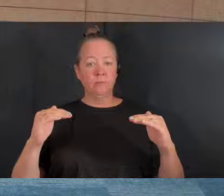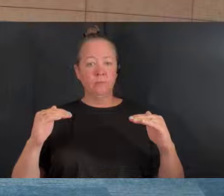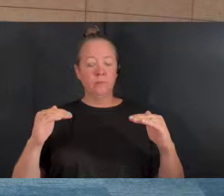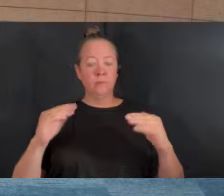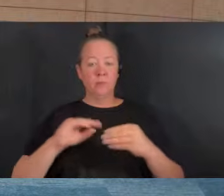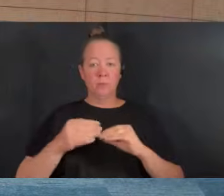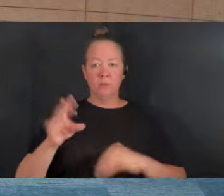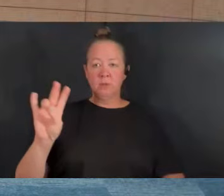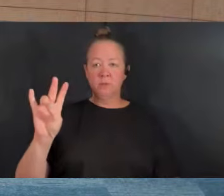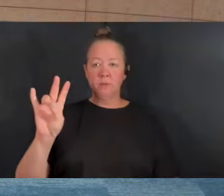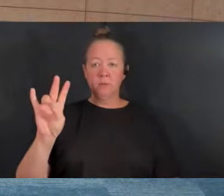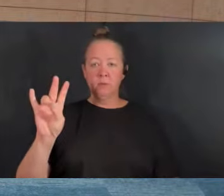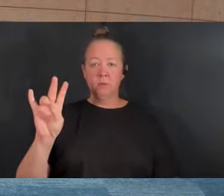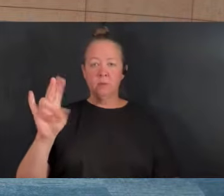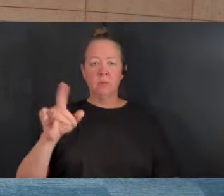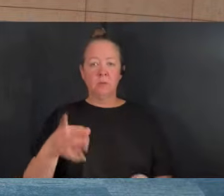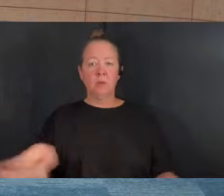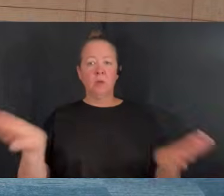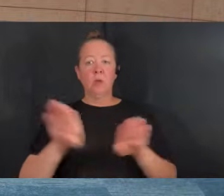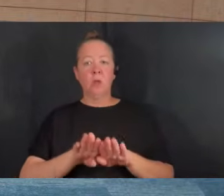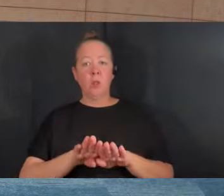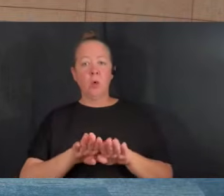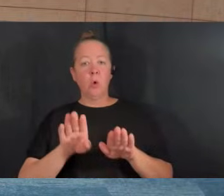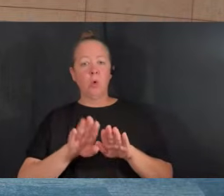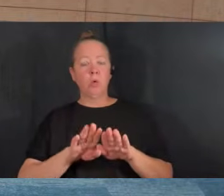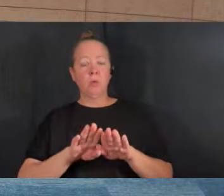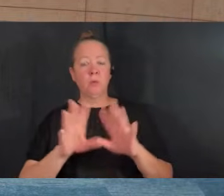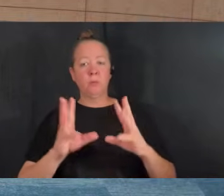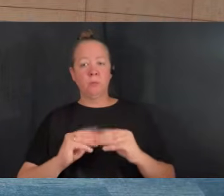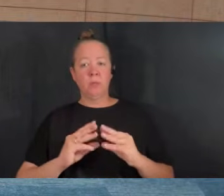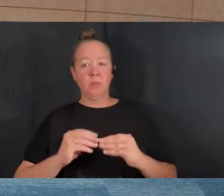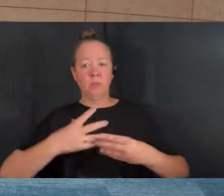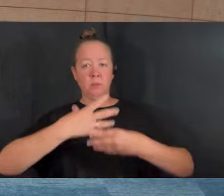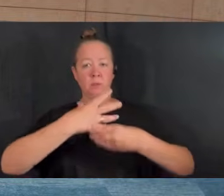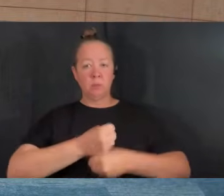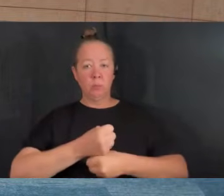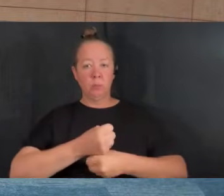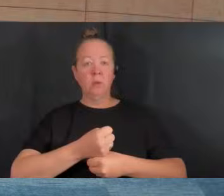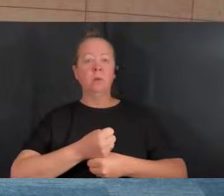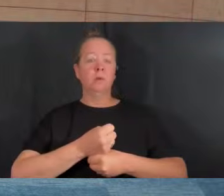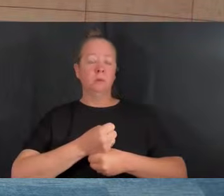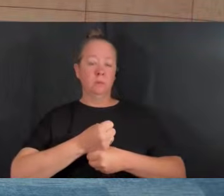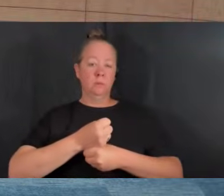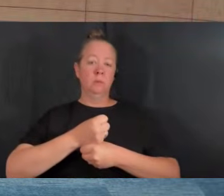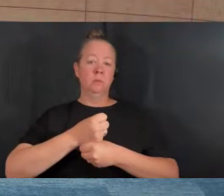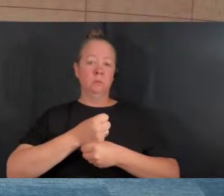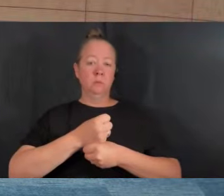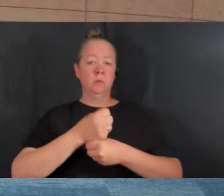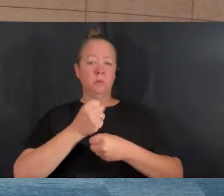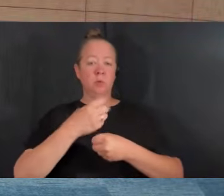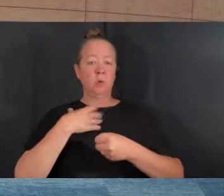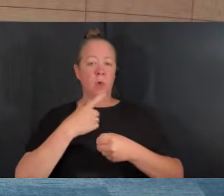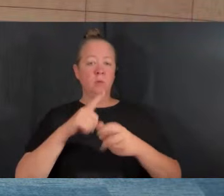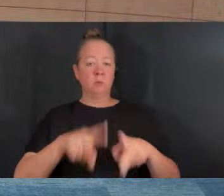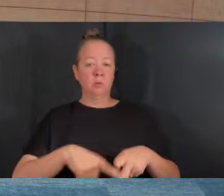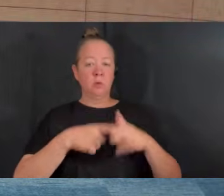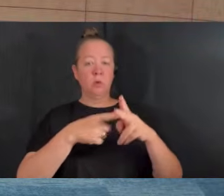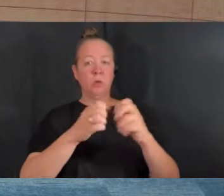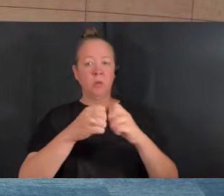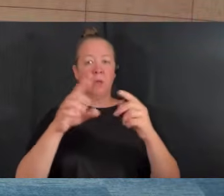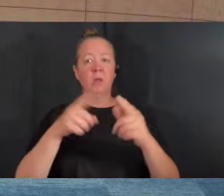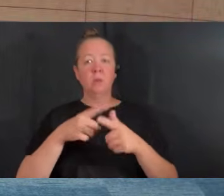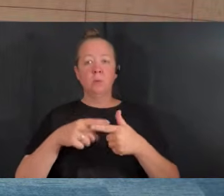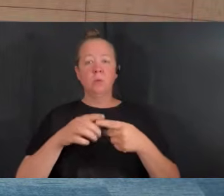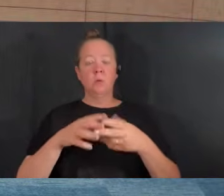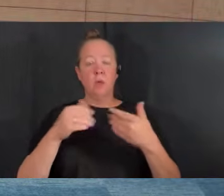7, which is the closed meeting summary. So I will read that, and then we will start our proclamations, I believe, with Mr. Wade.